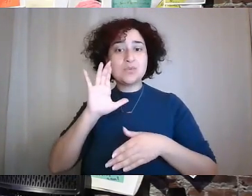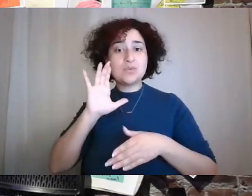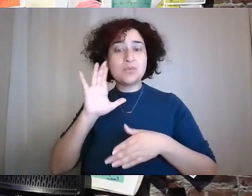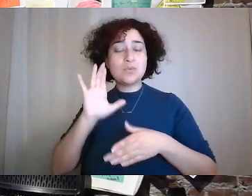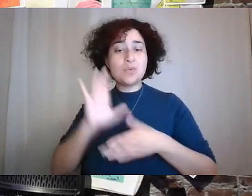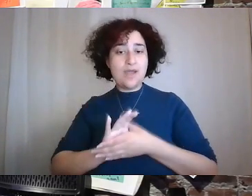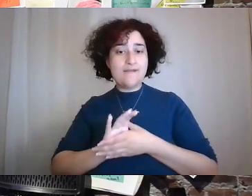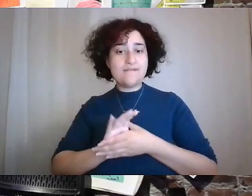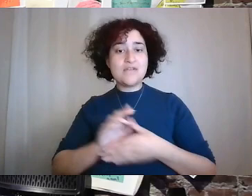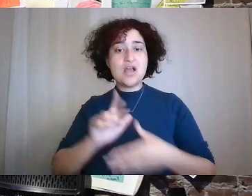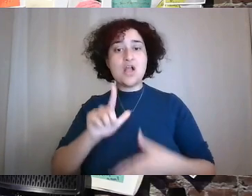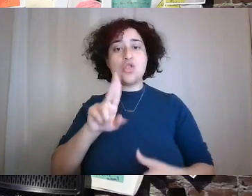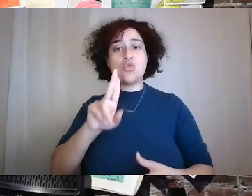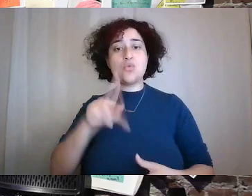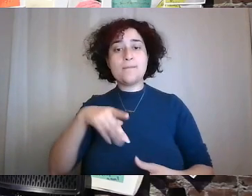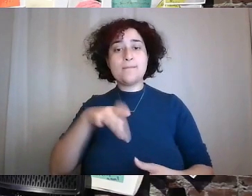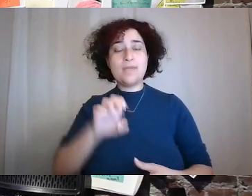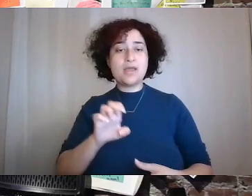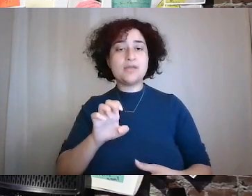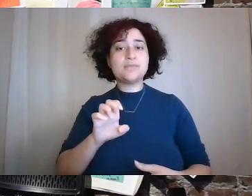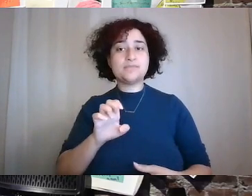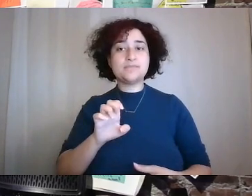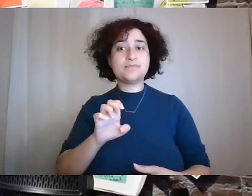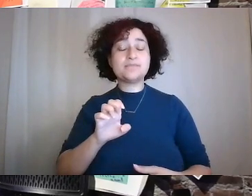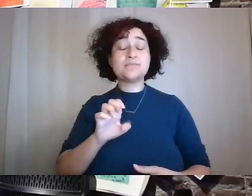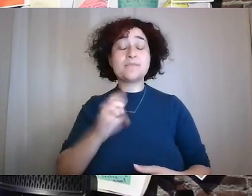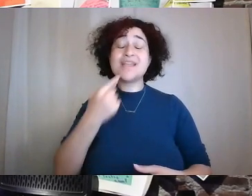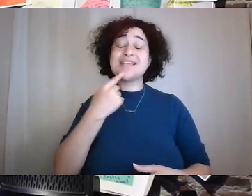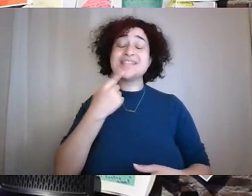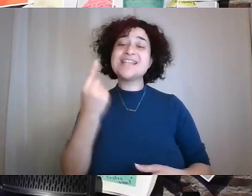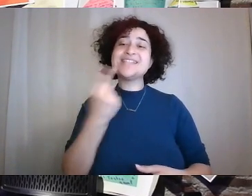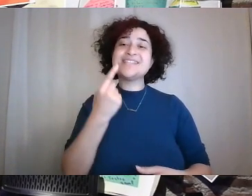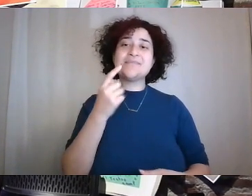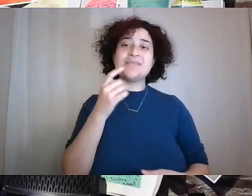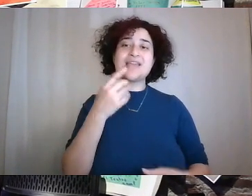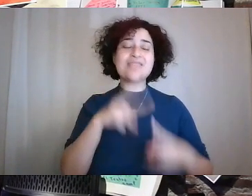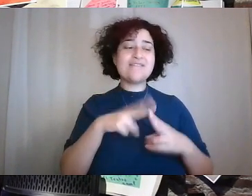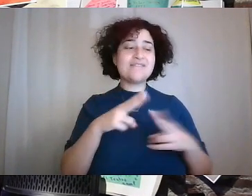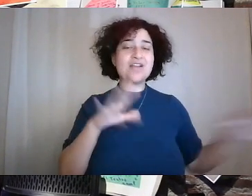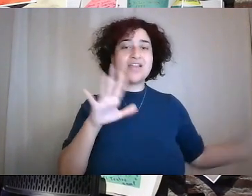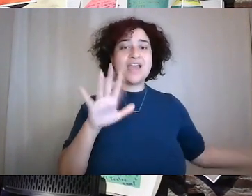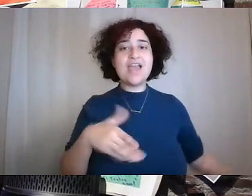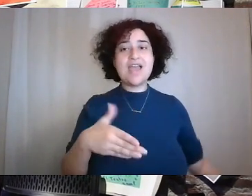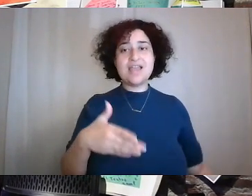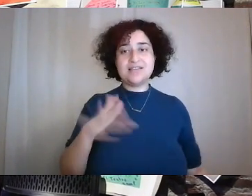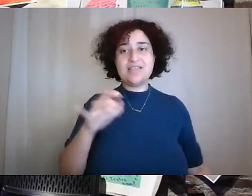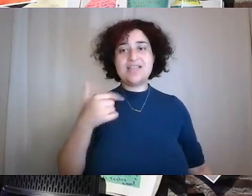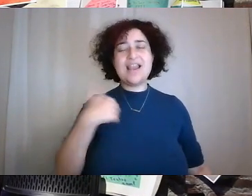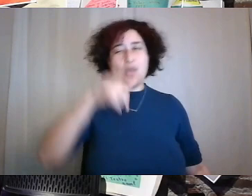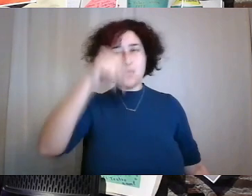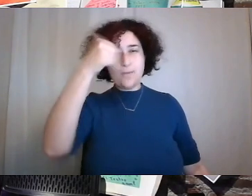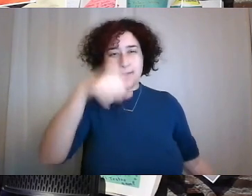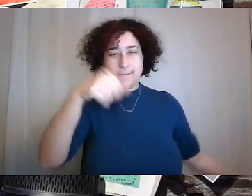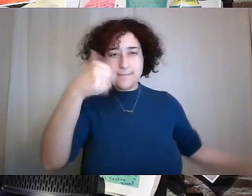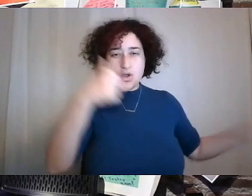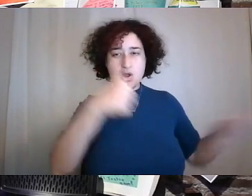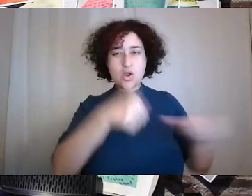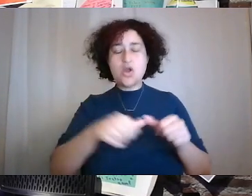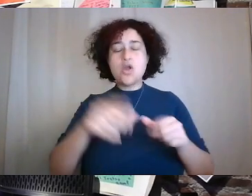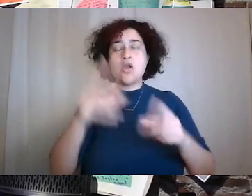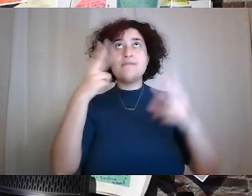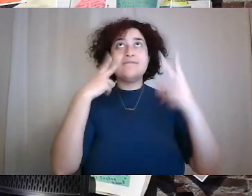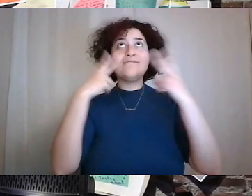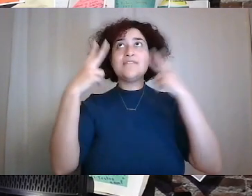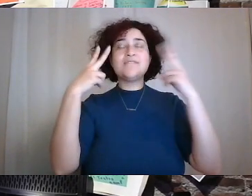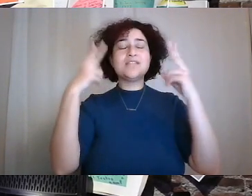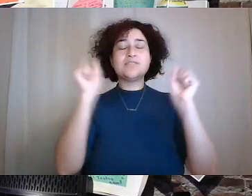Keenan's dad. And he said something at the very end of the convening that I remember vividly. I